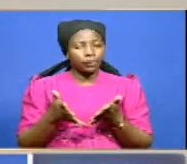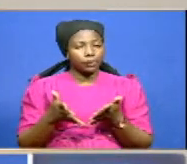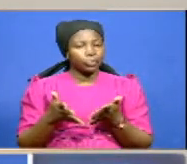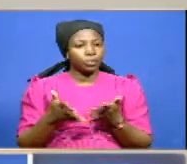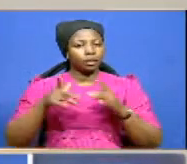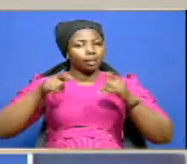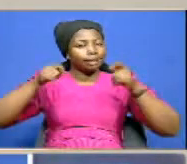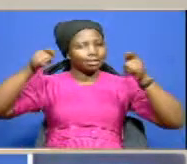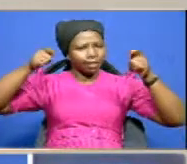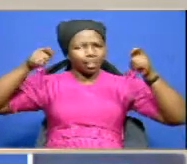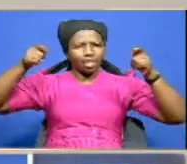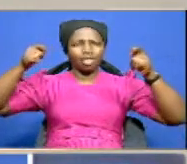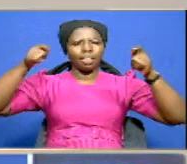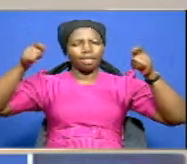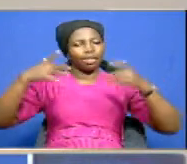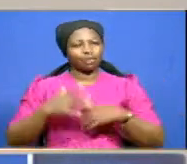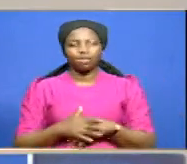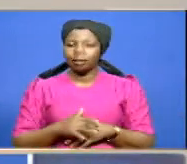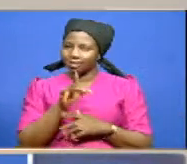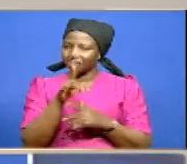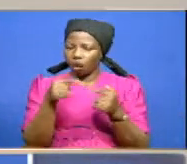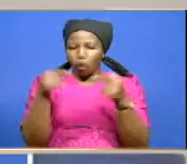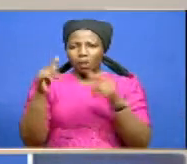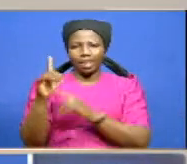strike has been declared illegal.